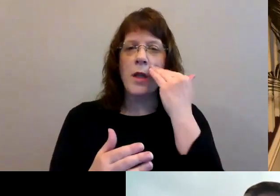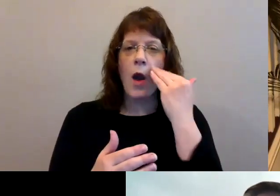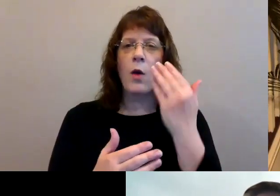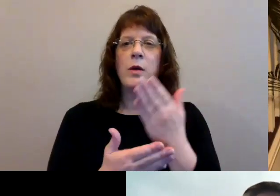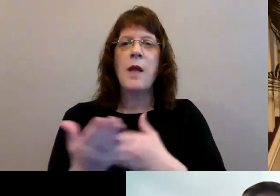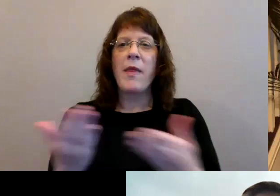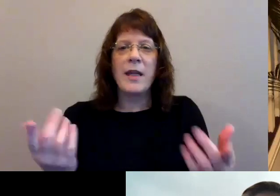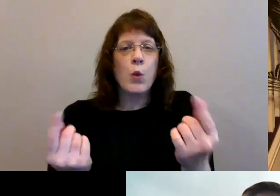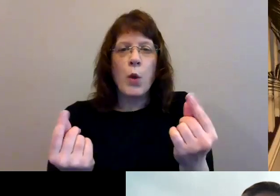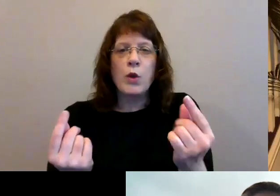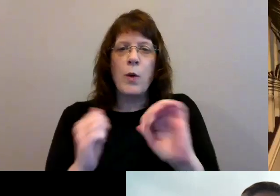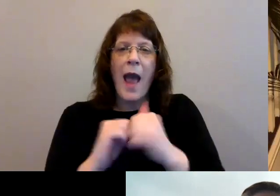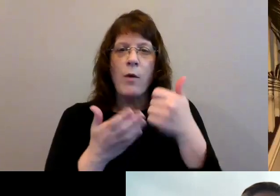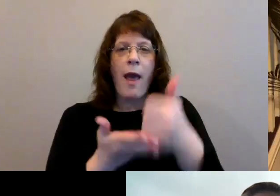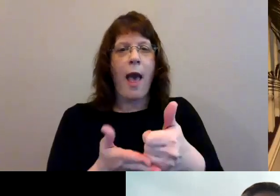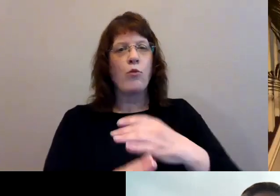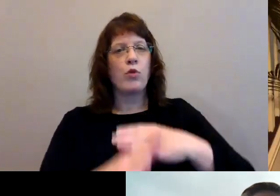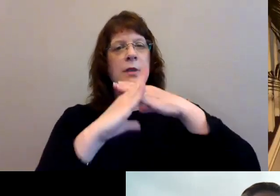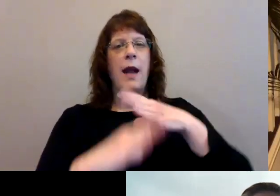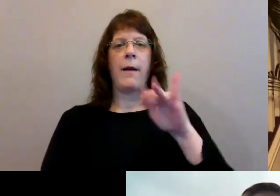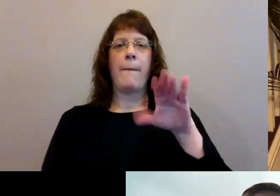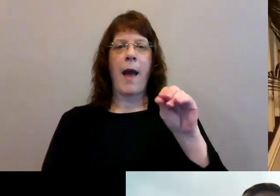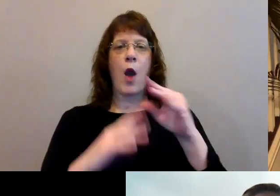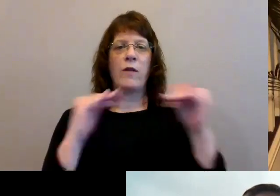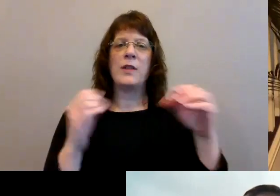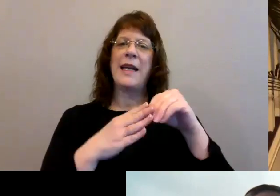to help protect biodiversity in our backyards?